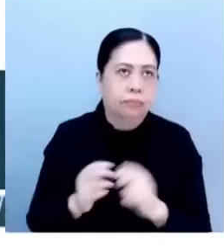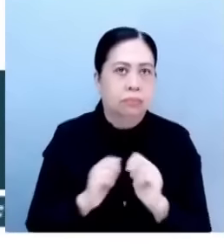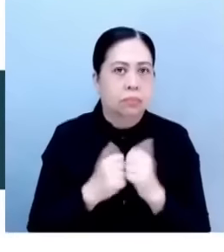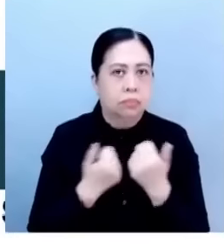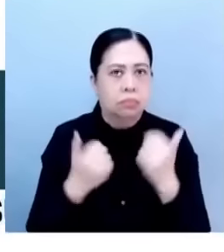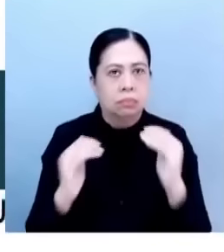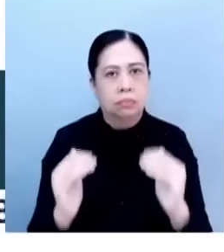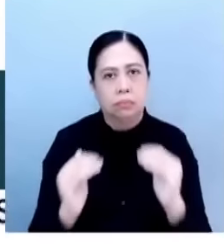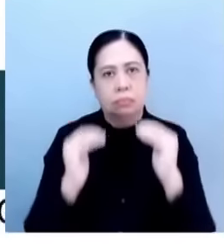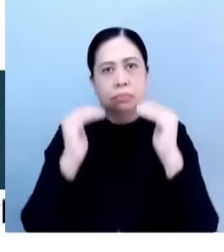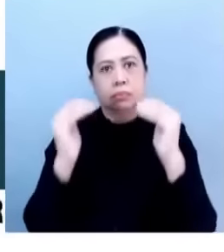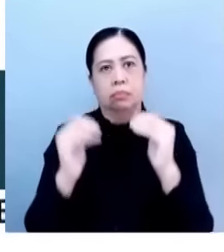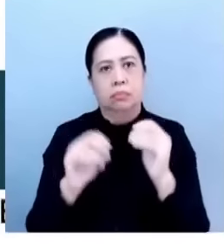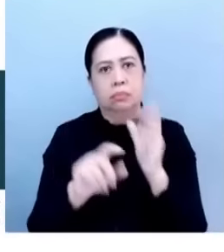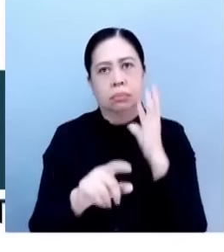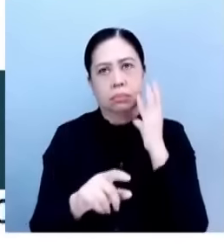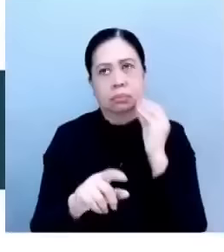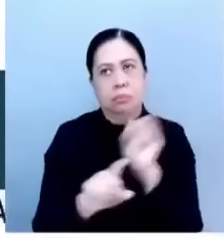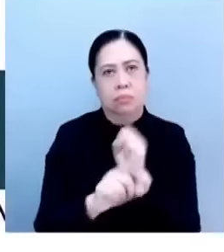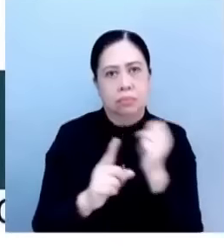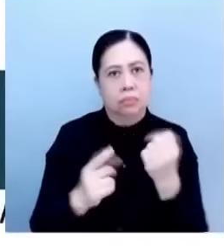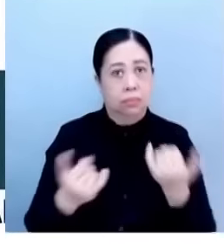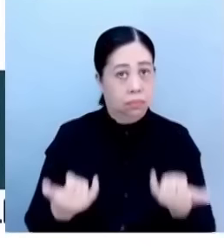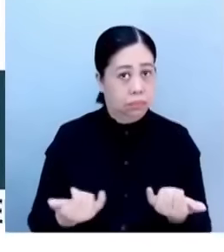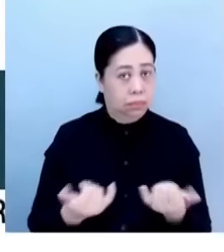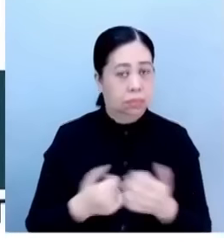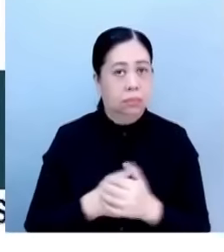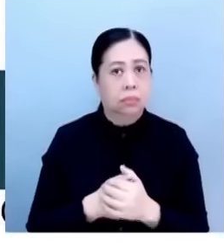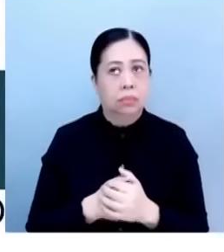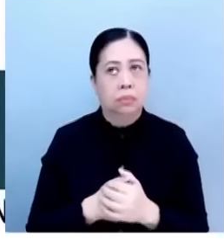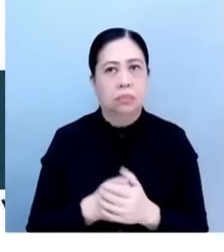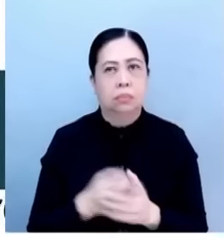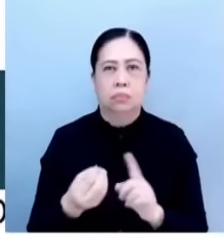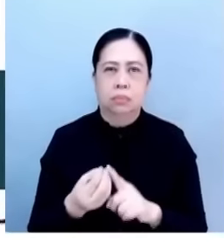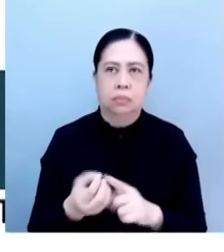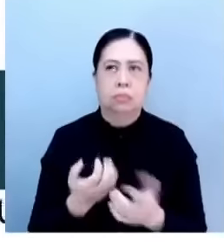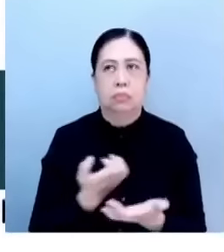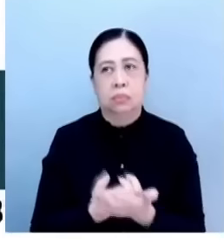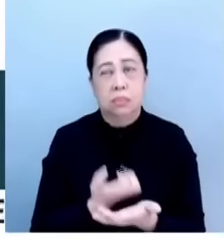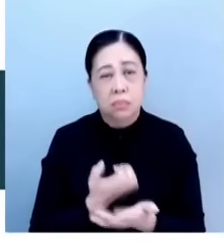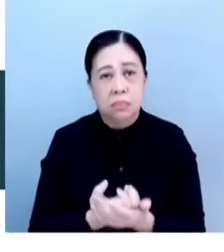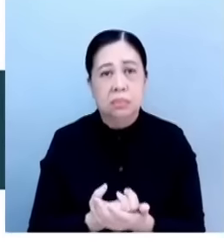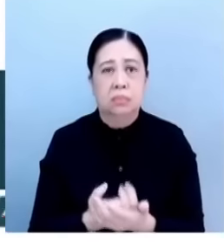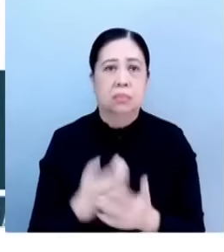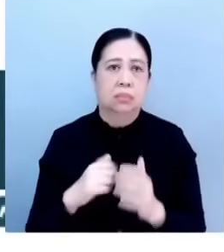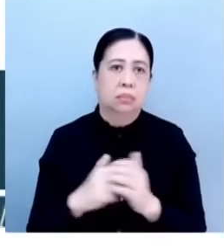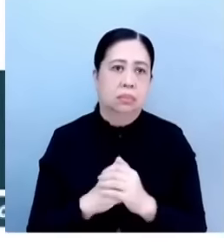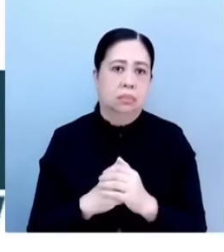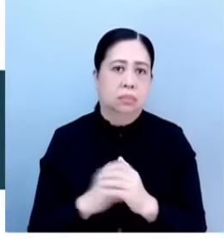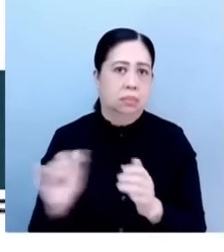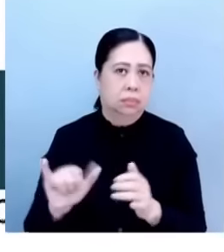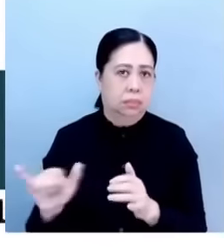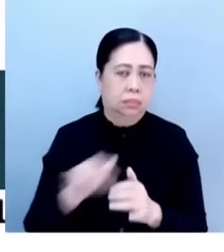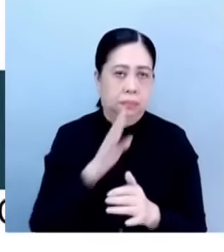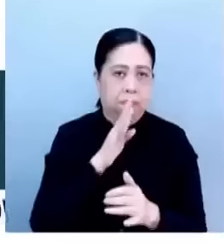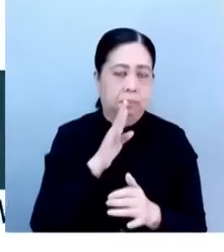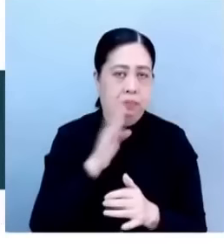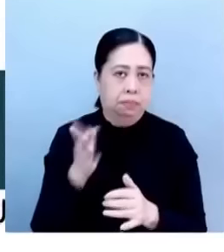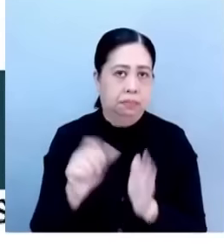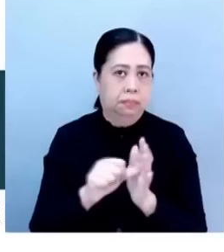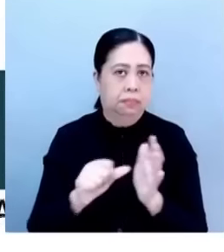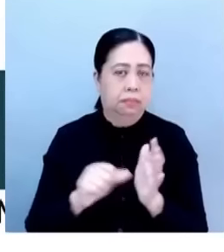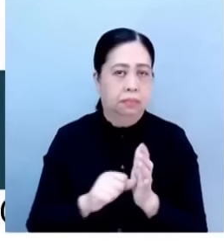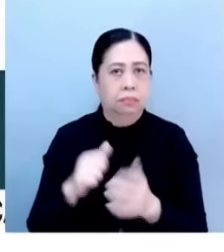our situation right now with regards to the economy, like what Attorney Atienza said,